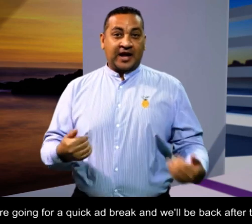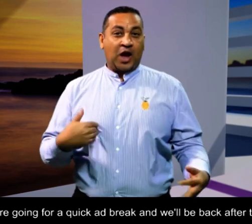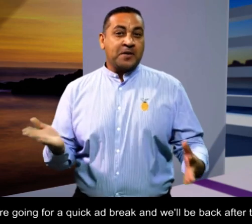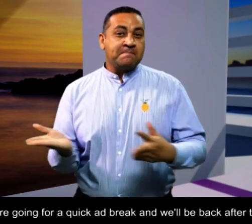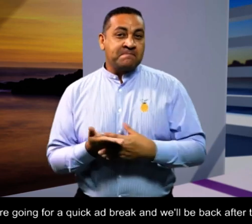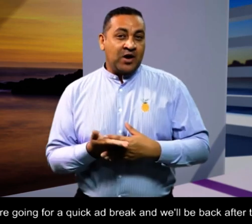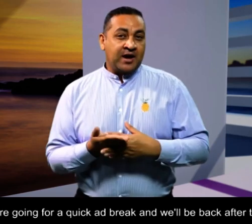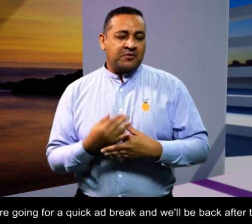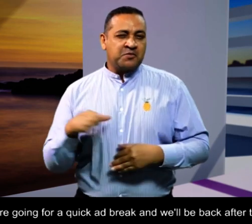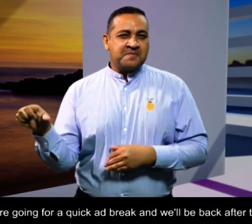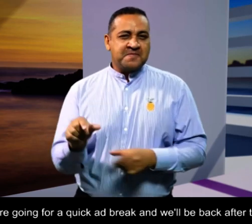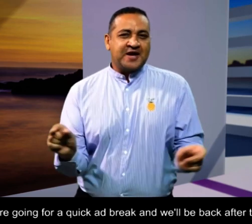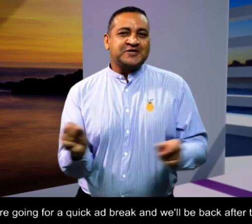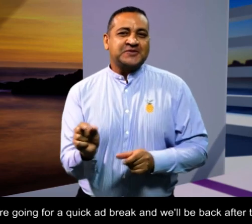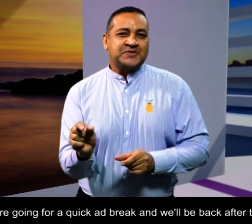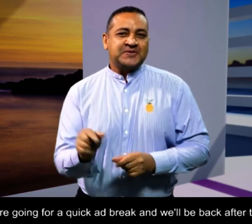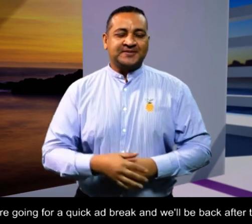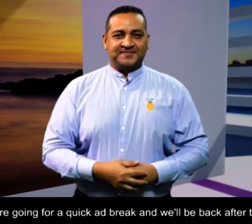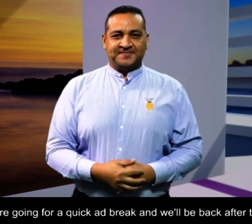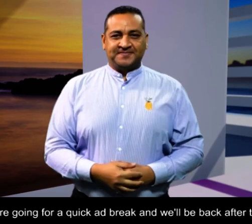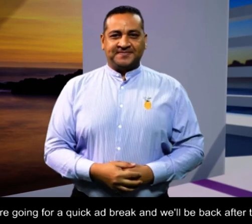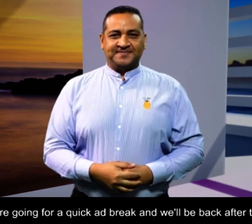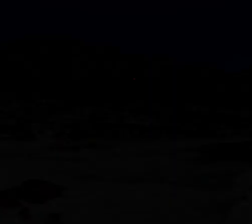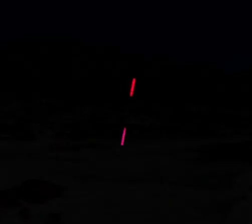We are going for a quick ad break and we'll be back after that.